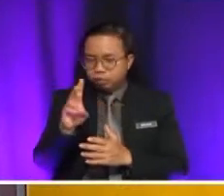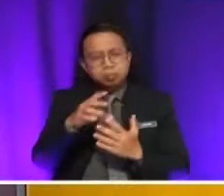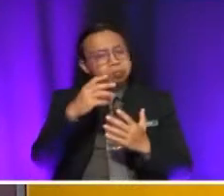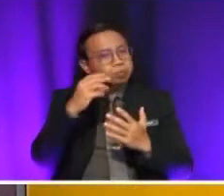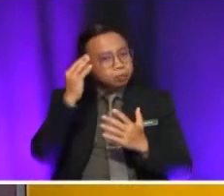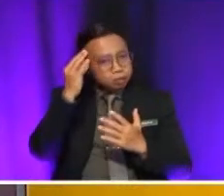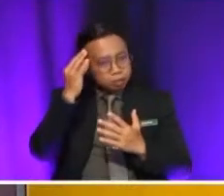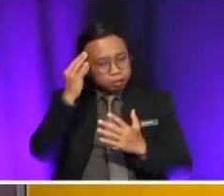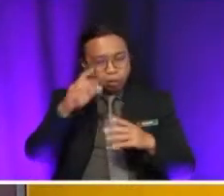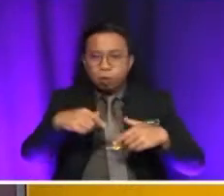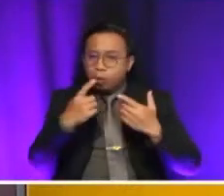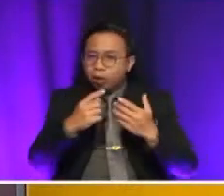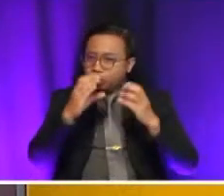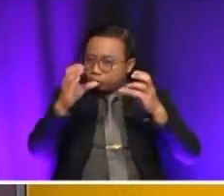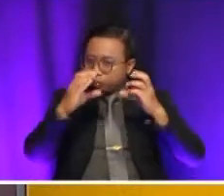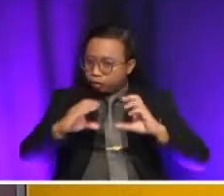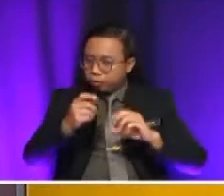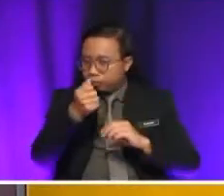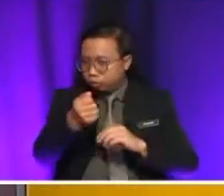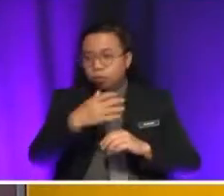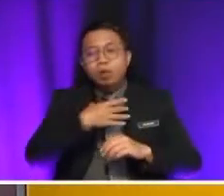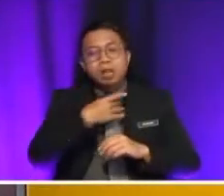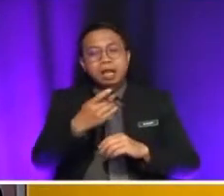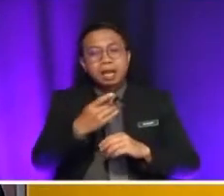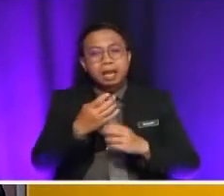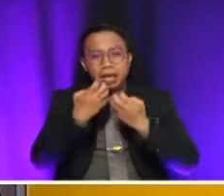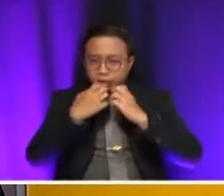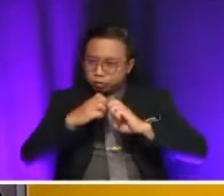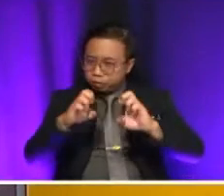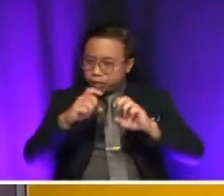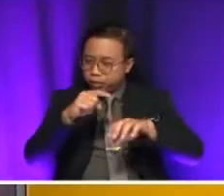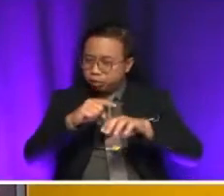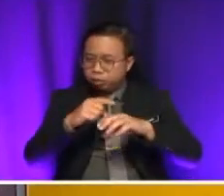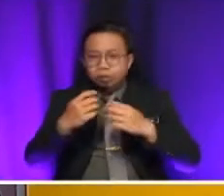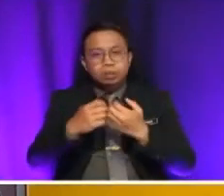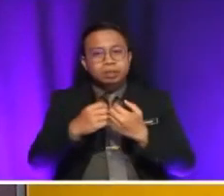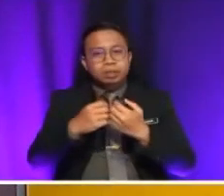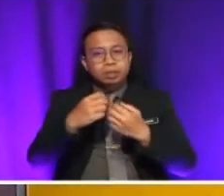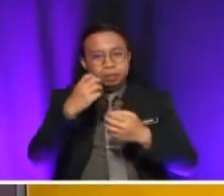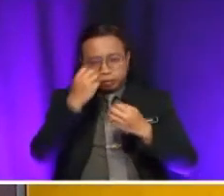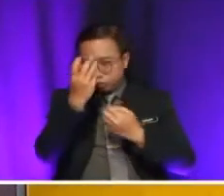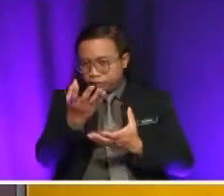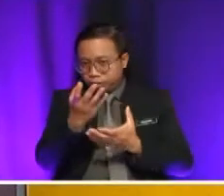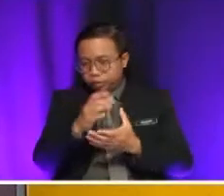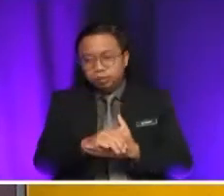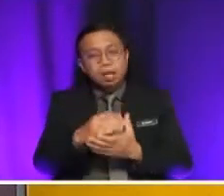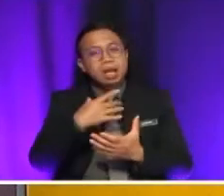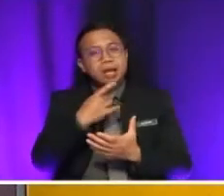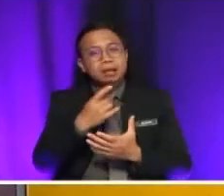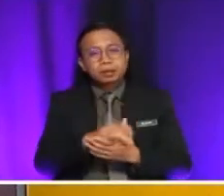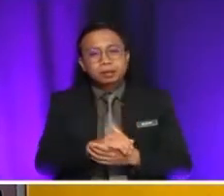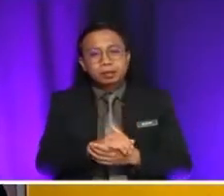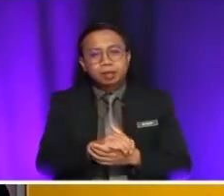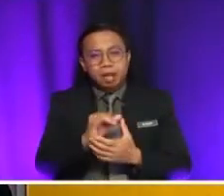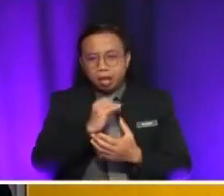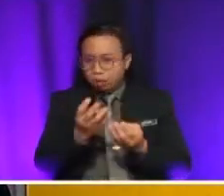paragraph that you would like to explain to us what you understand and why you like that particular paragraph. So basically, I